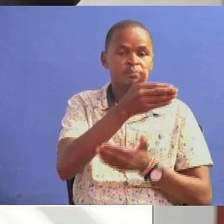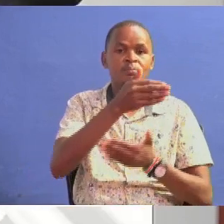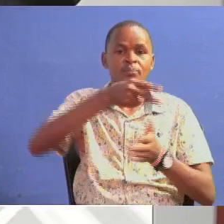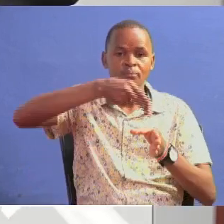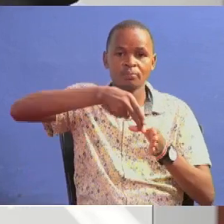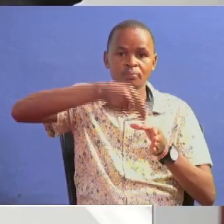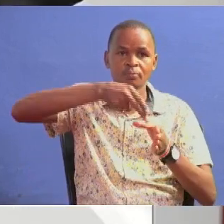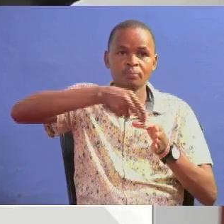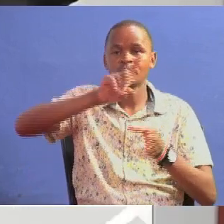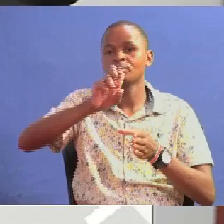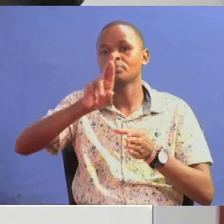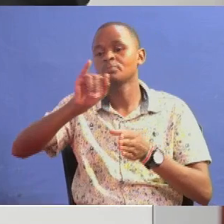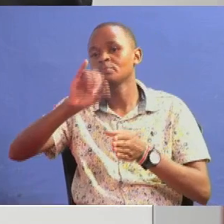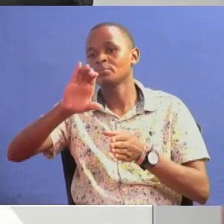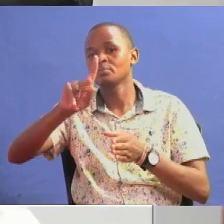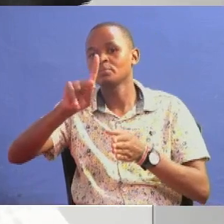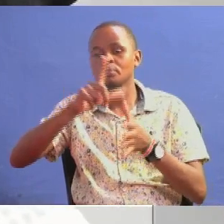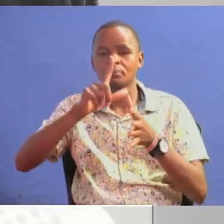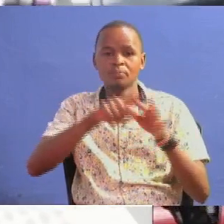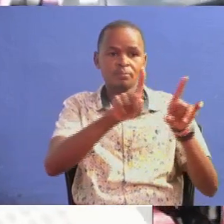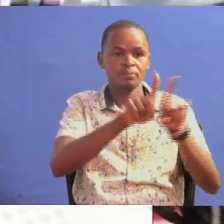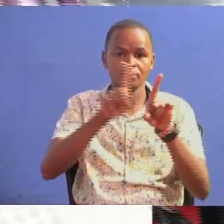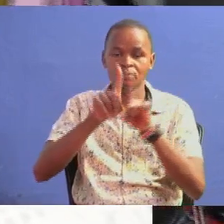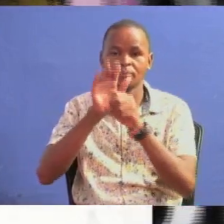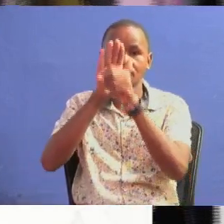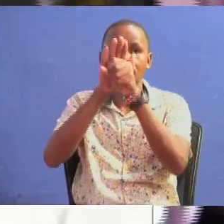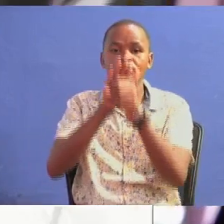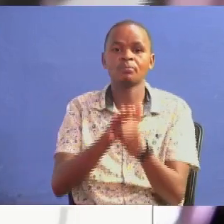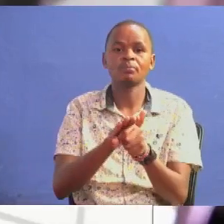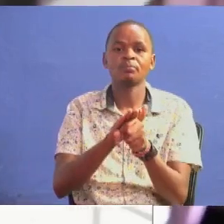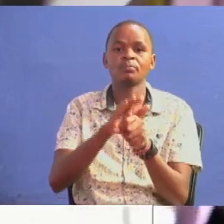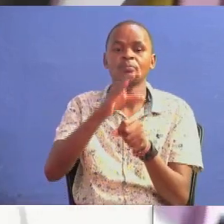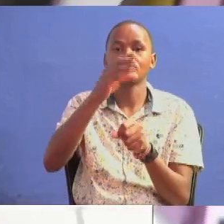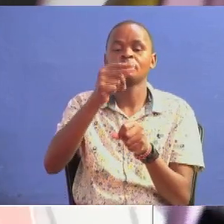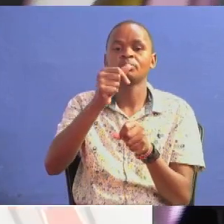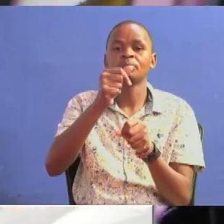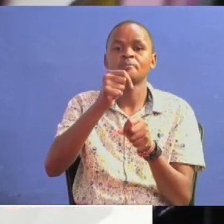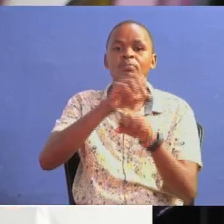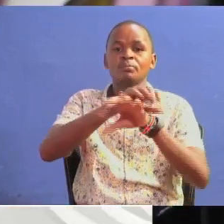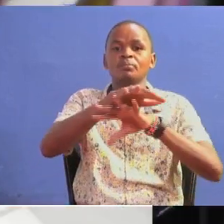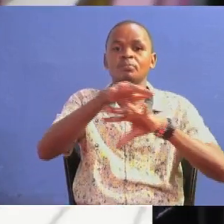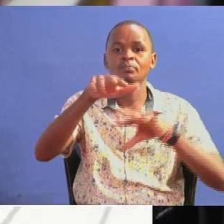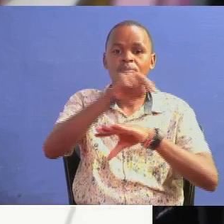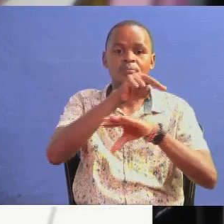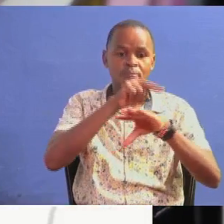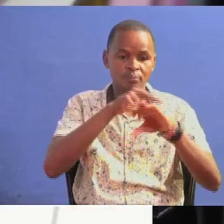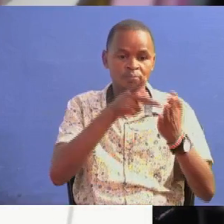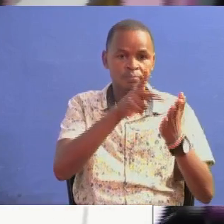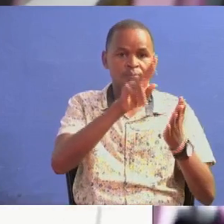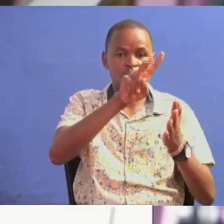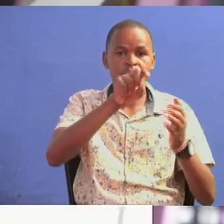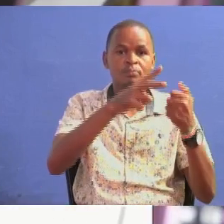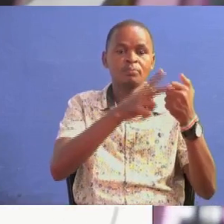fuel. The weakening of the shilling against the dollar also is pressuring the strained cash flows. The National Treasury has paid a further